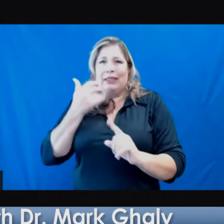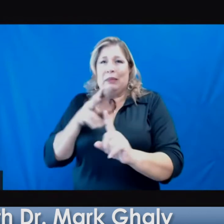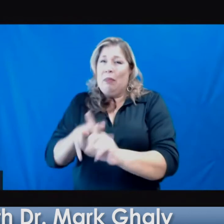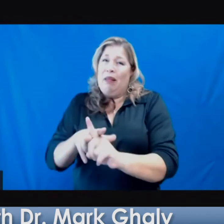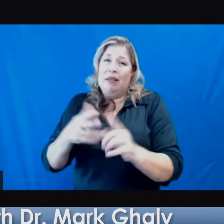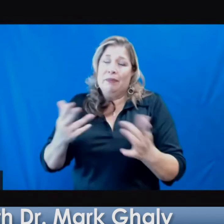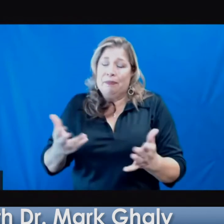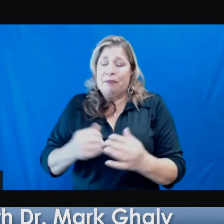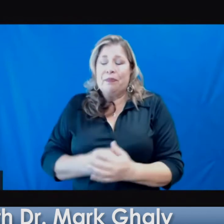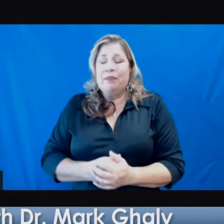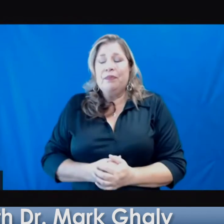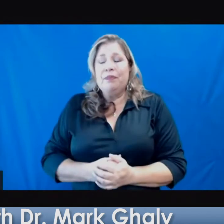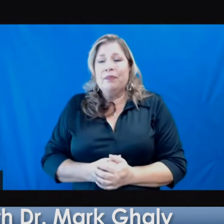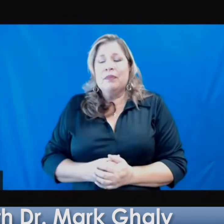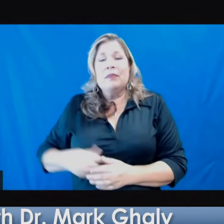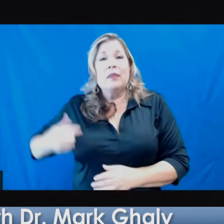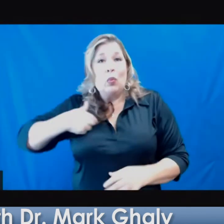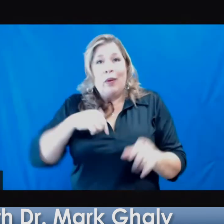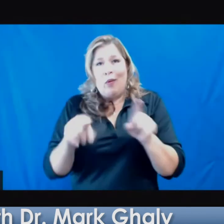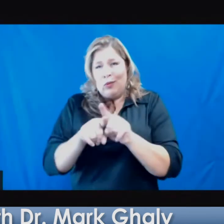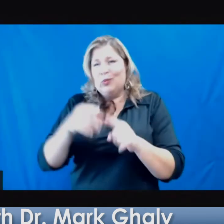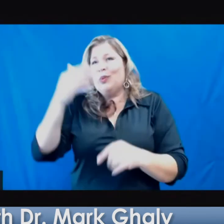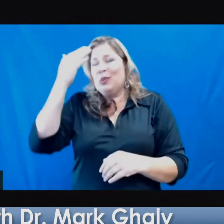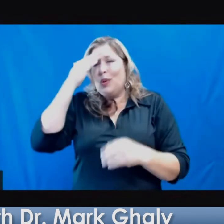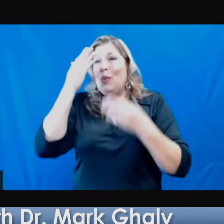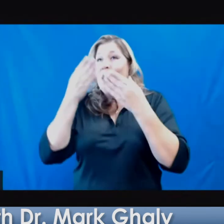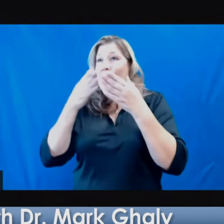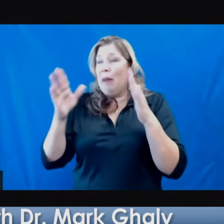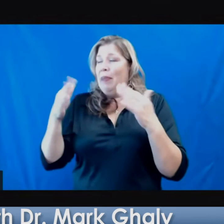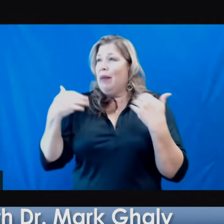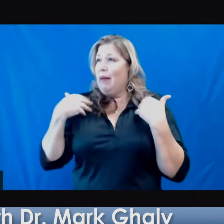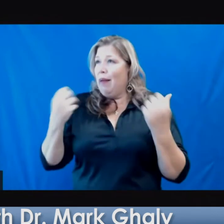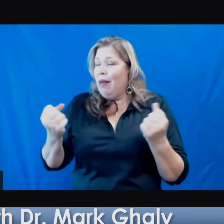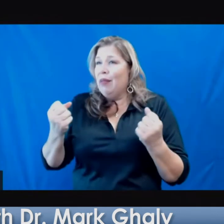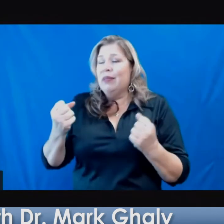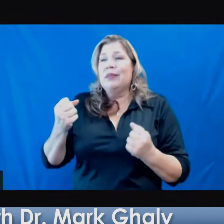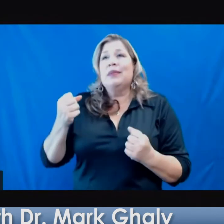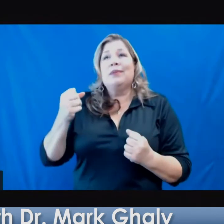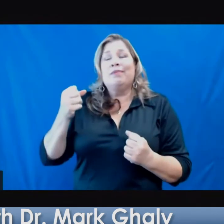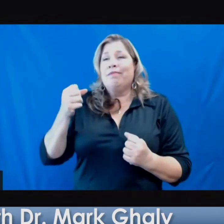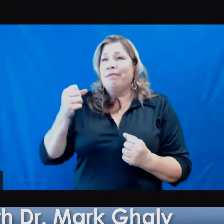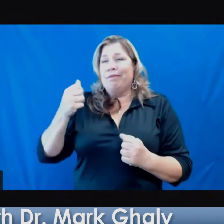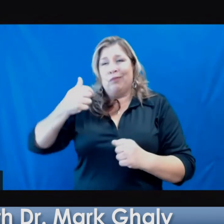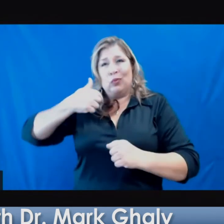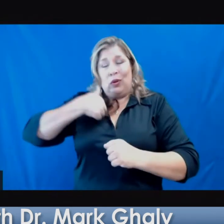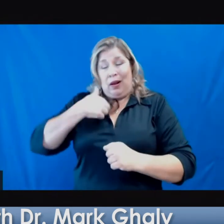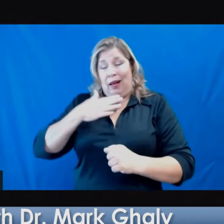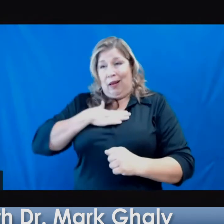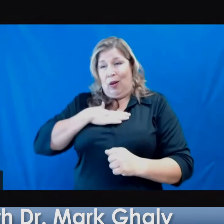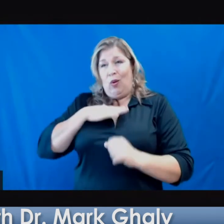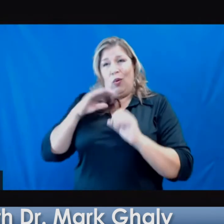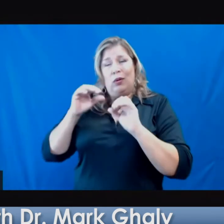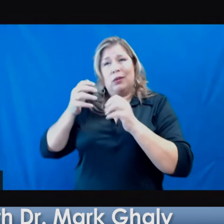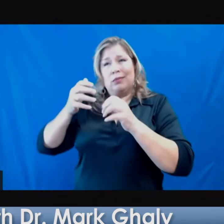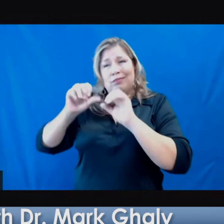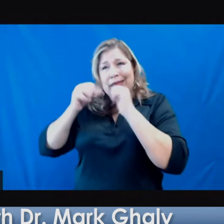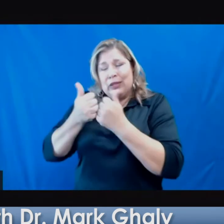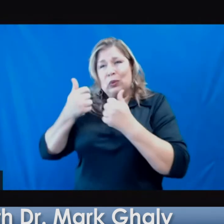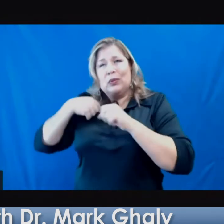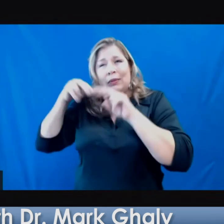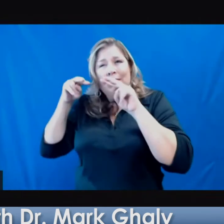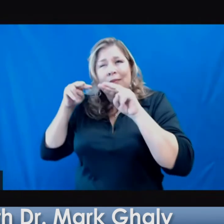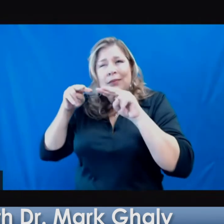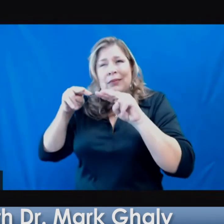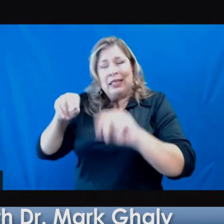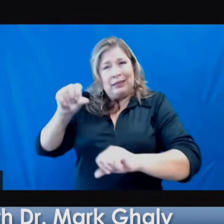That said, we know that public health, we've been led by the science and the data the whole time. That's been what the governor says